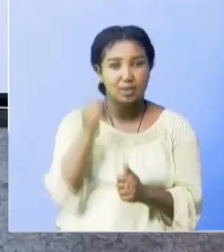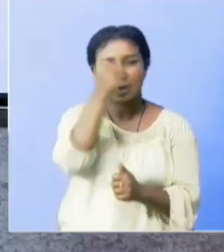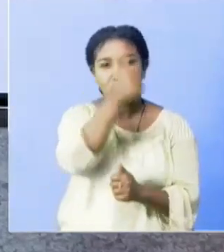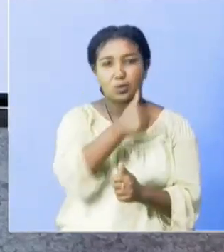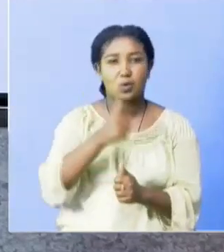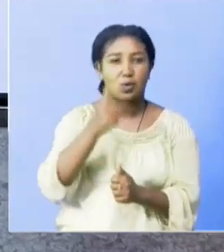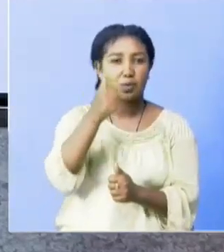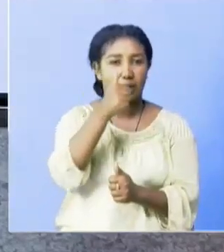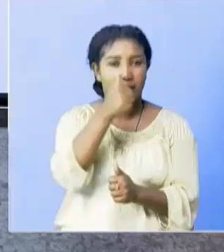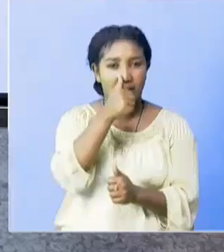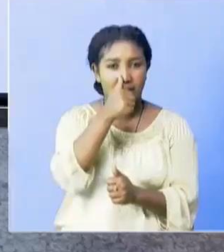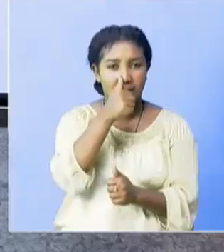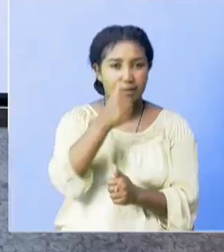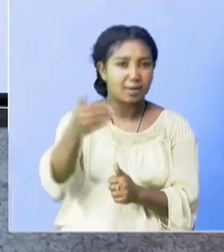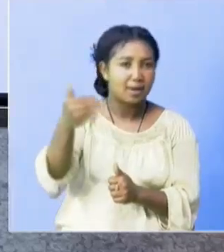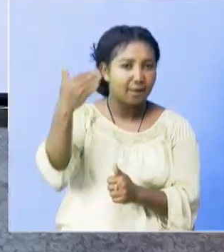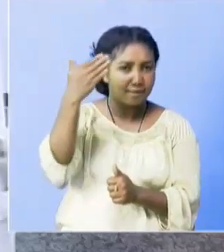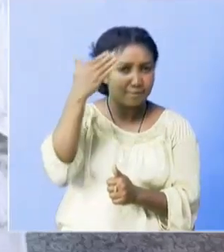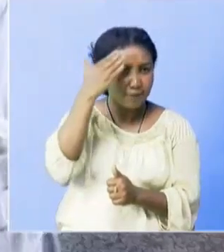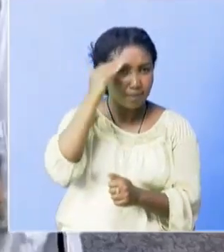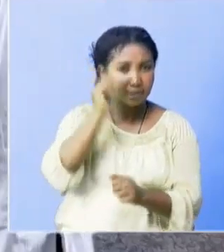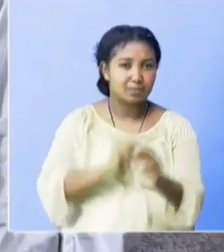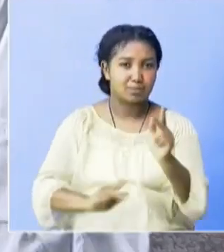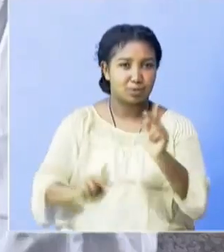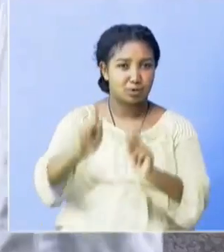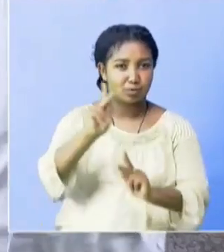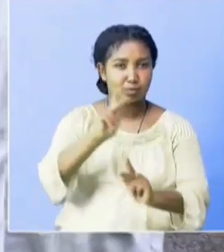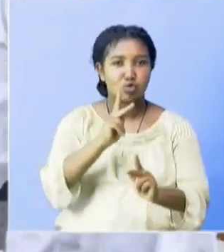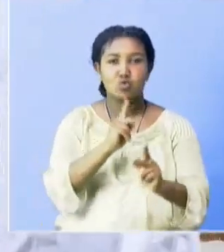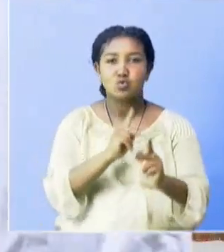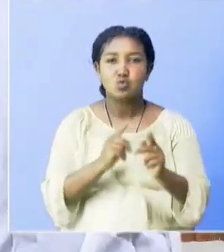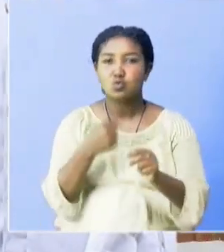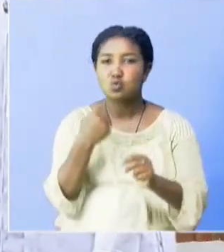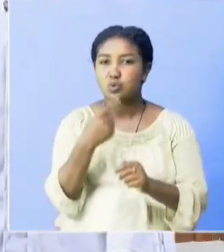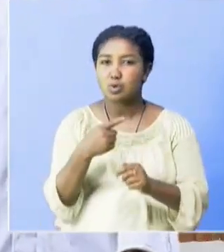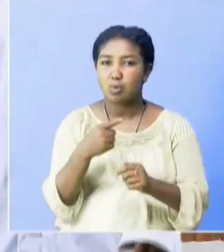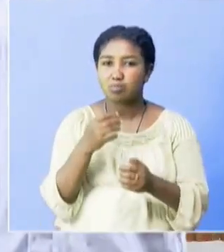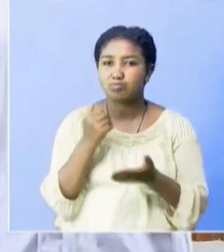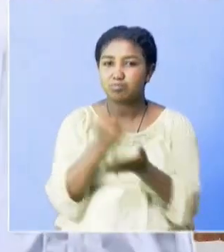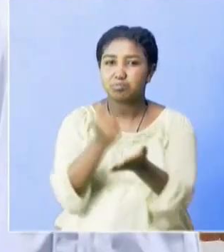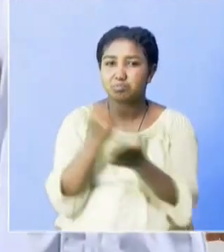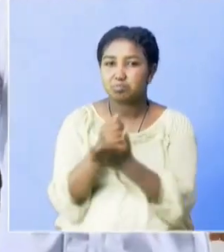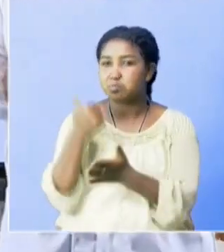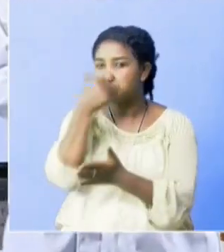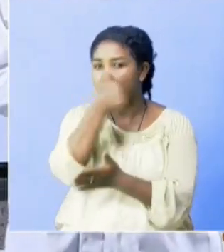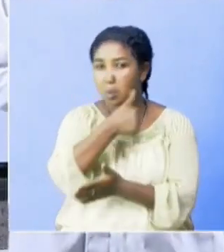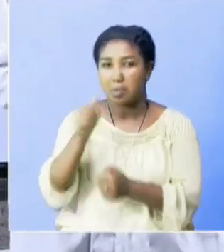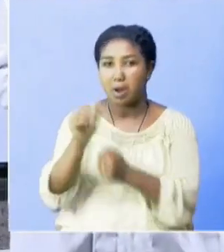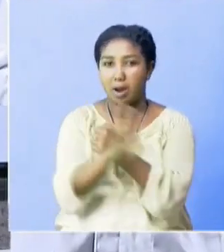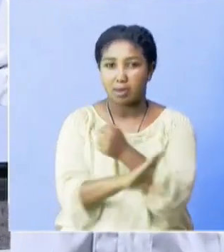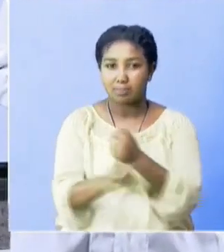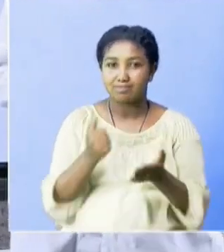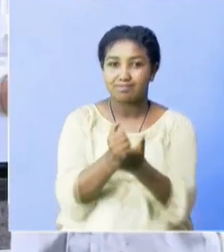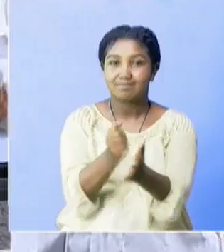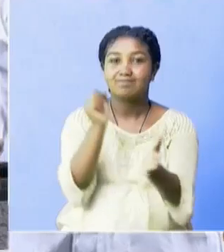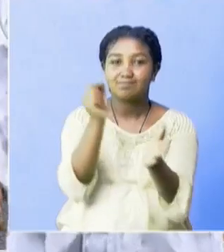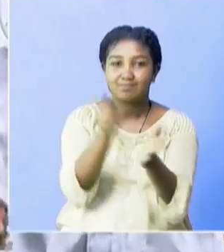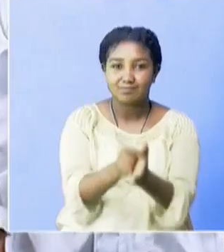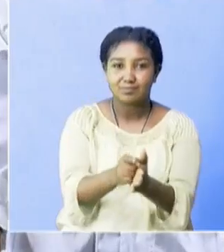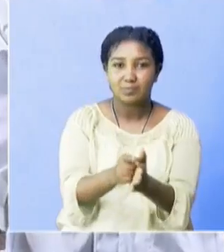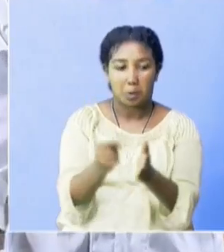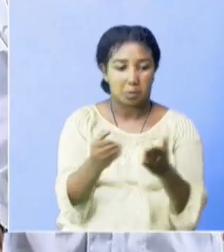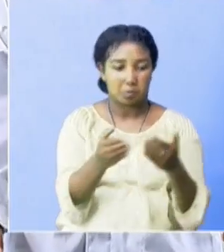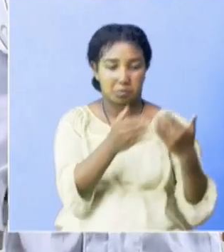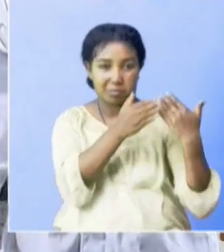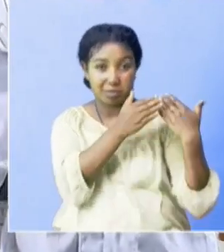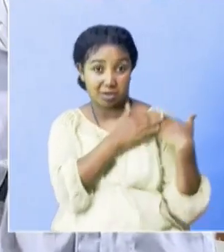Ethiopian famous people who contribute something for their country, like